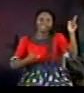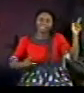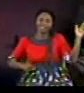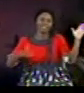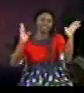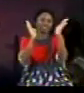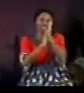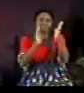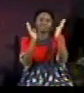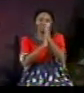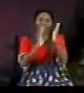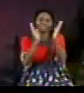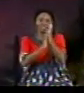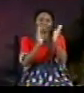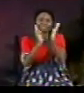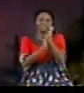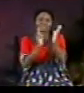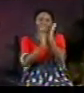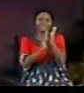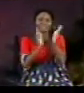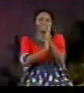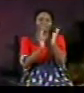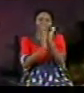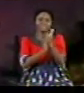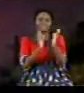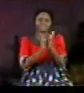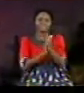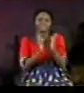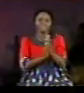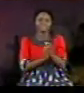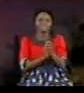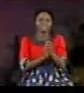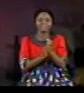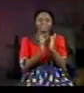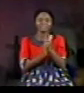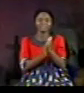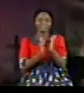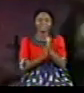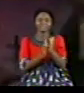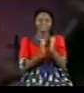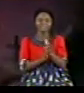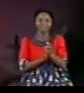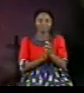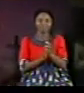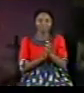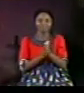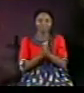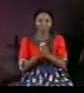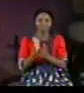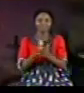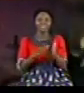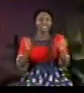the Lord. Even a child can exercise faith.